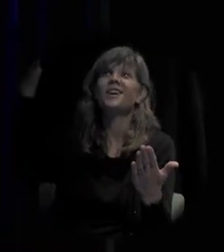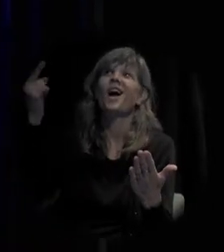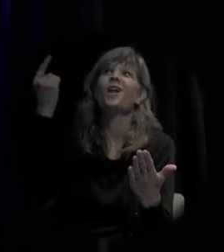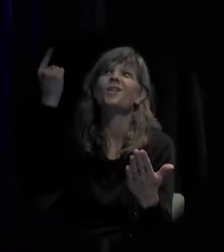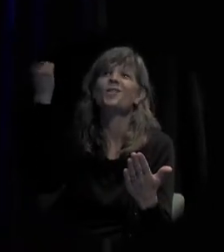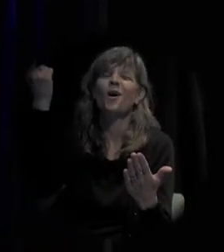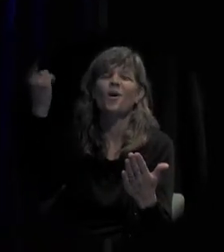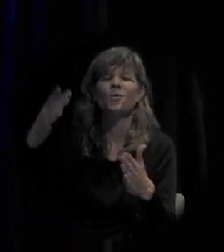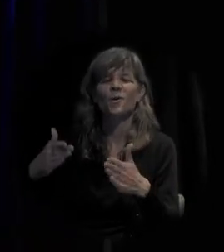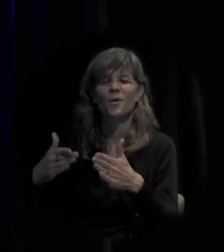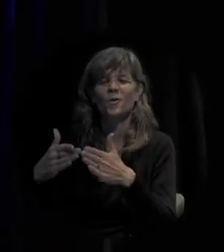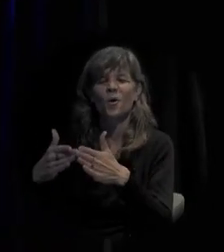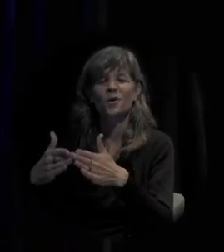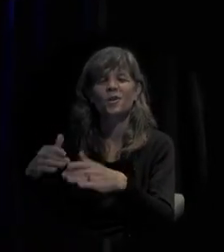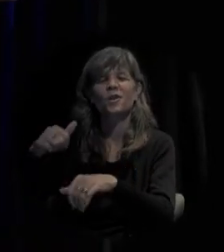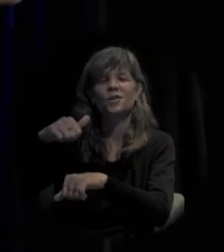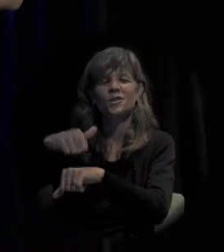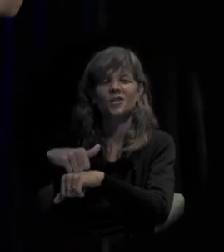alone,